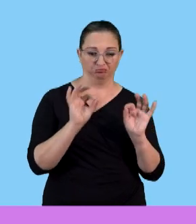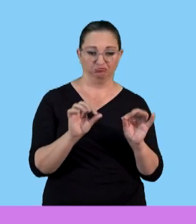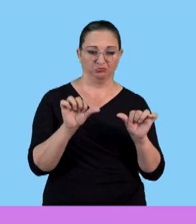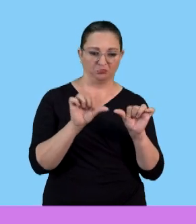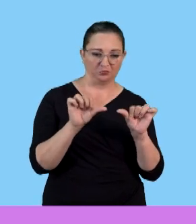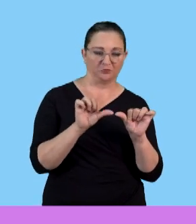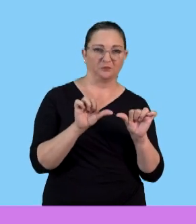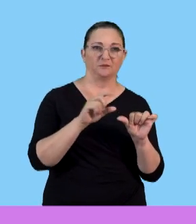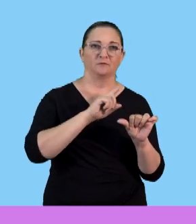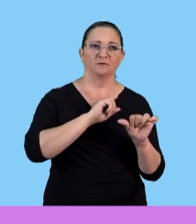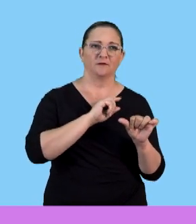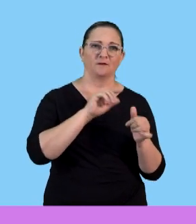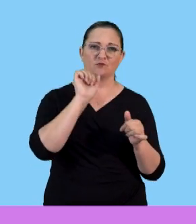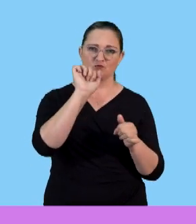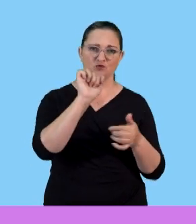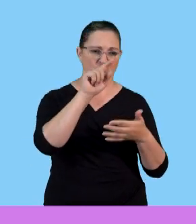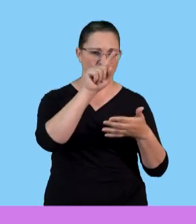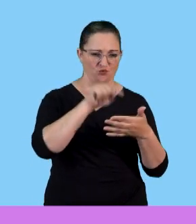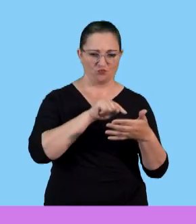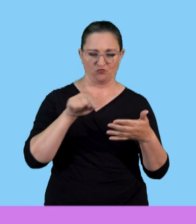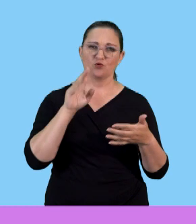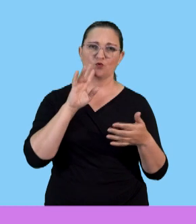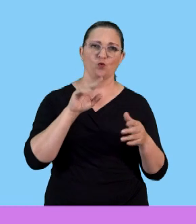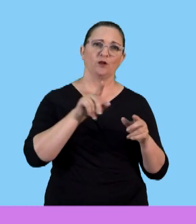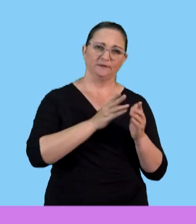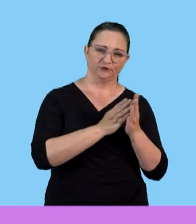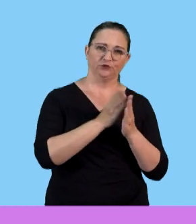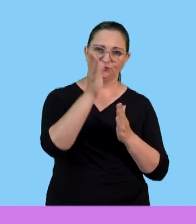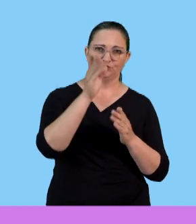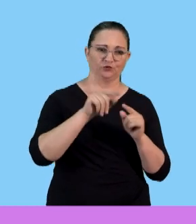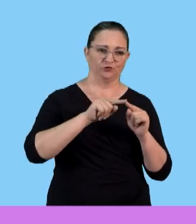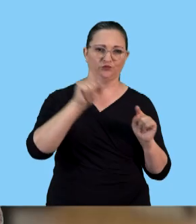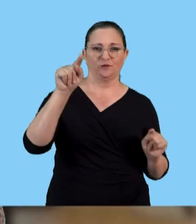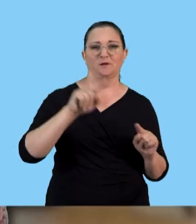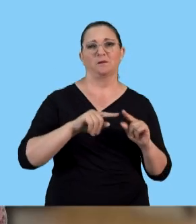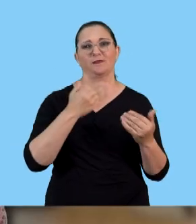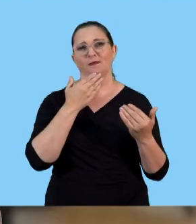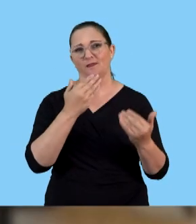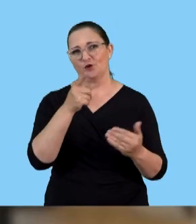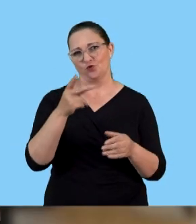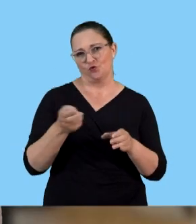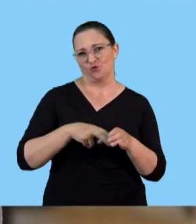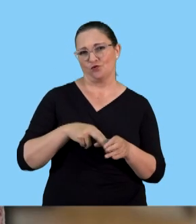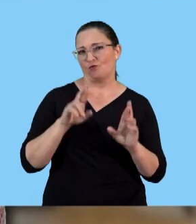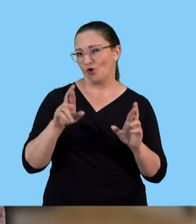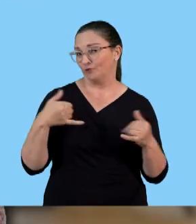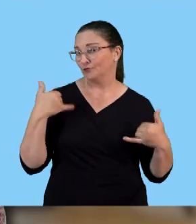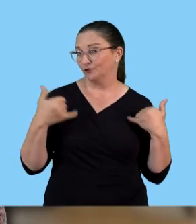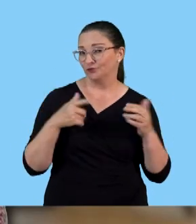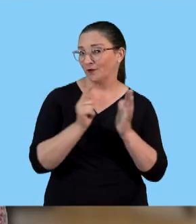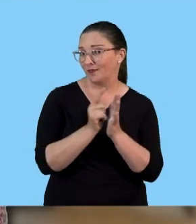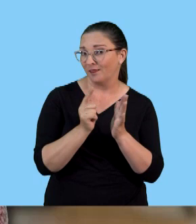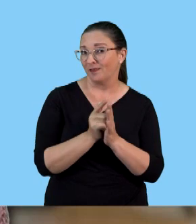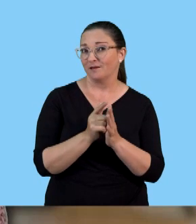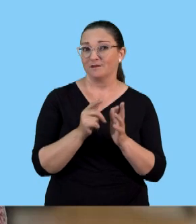the correct measurement. So your graph will come out to be a straight line. Right, thank you for joining me. I hope you